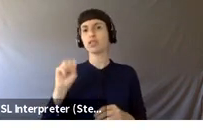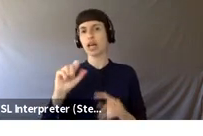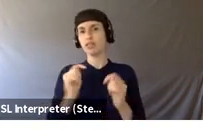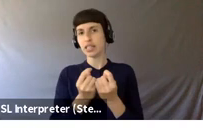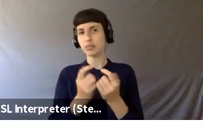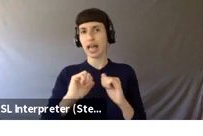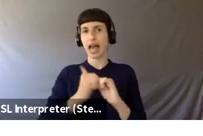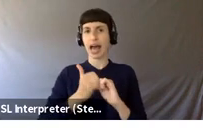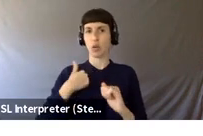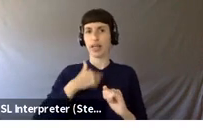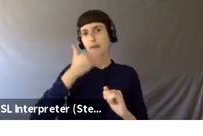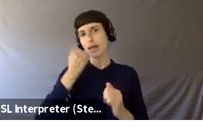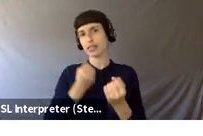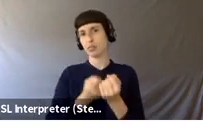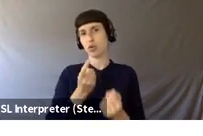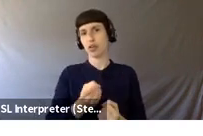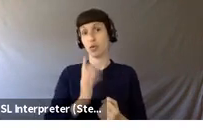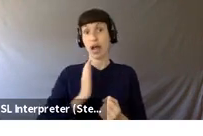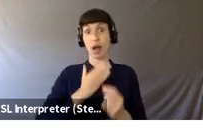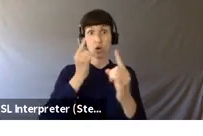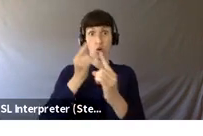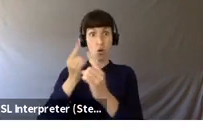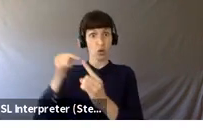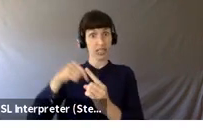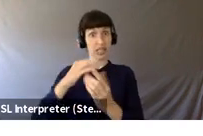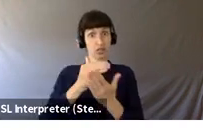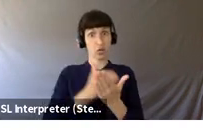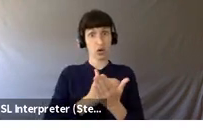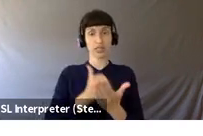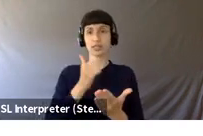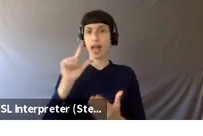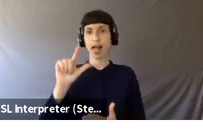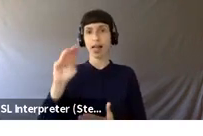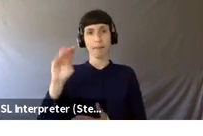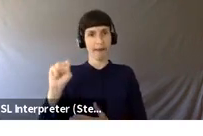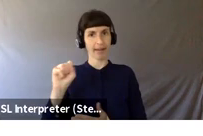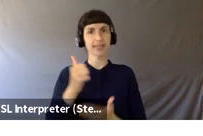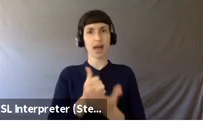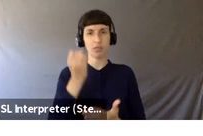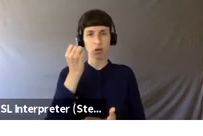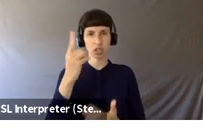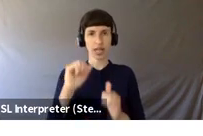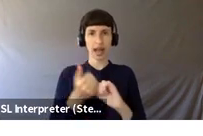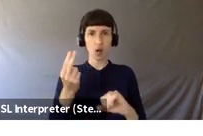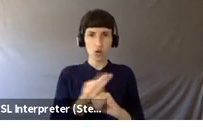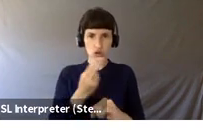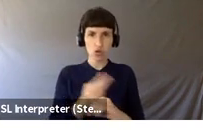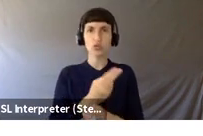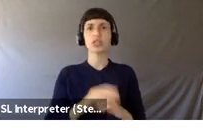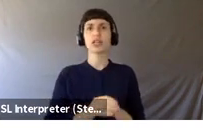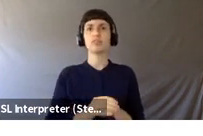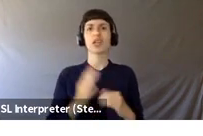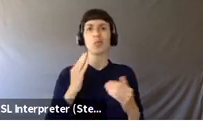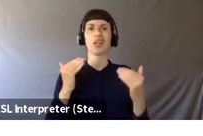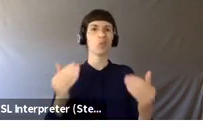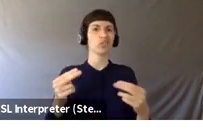Our objectives, again, for the course is to really help you understand the LMS. We're going to just move on to the next slide here because we understand that you can